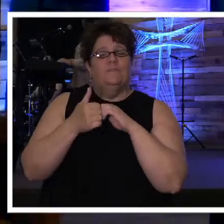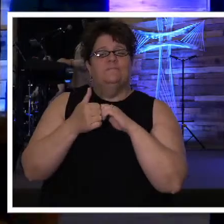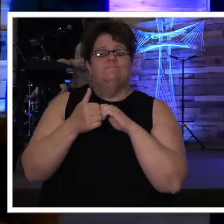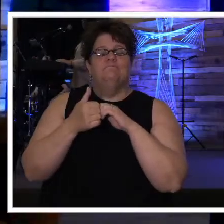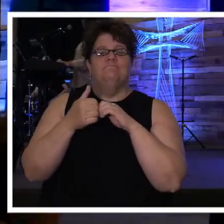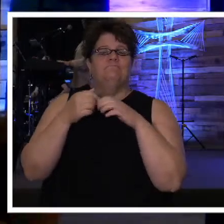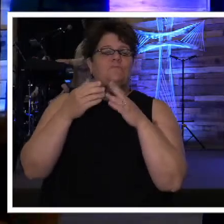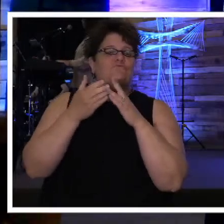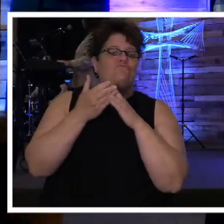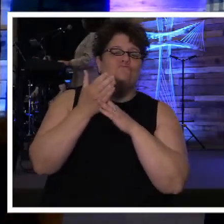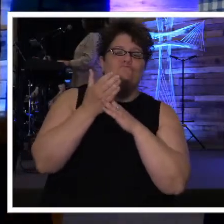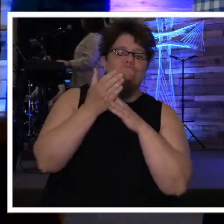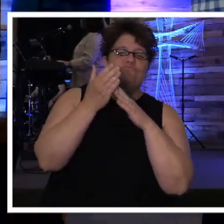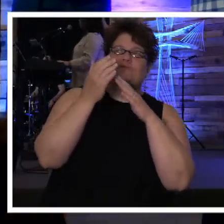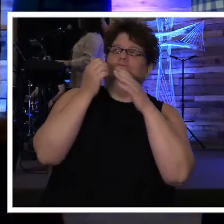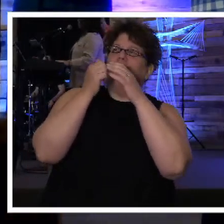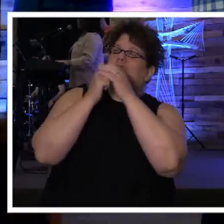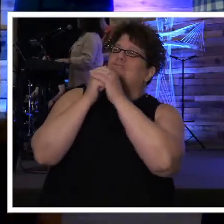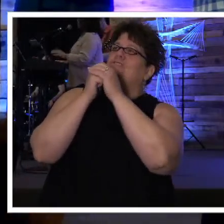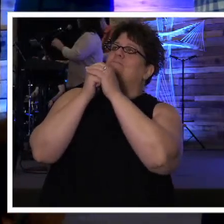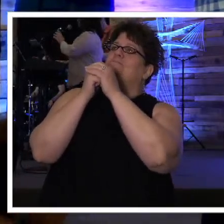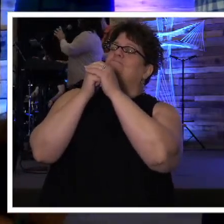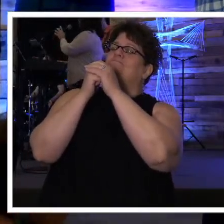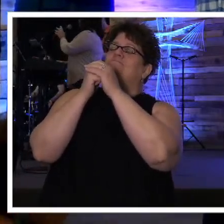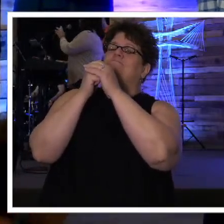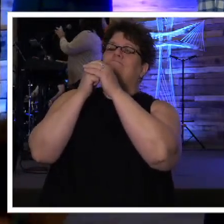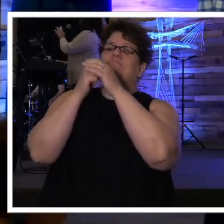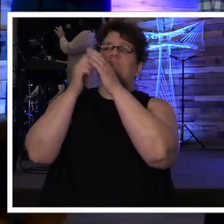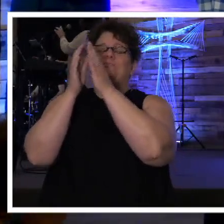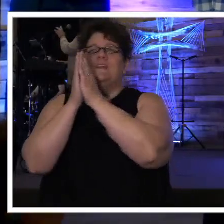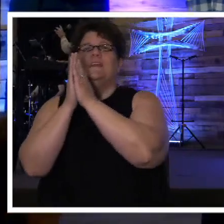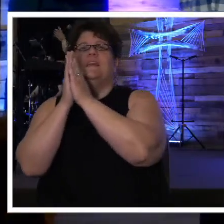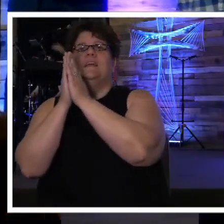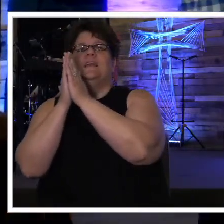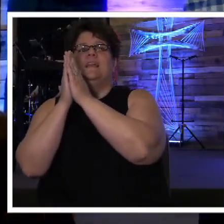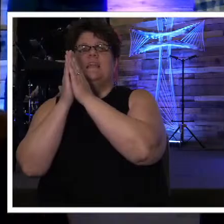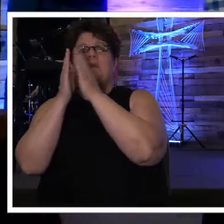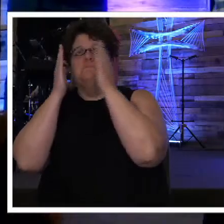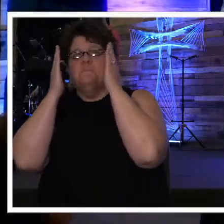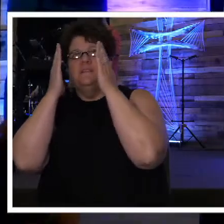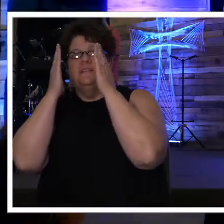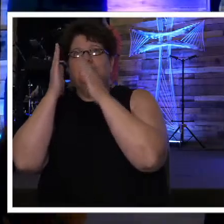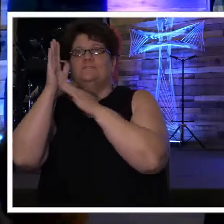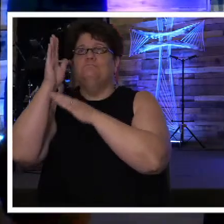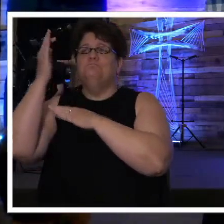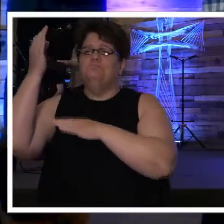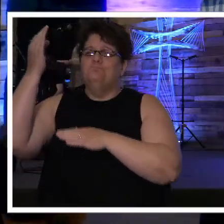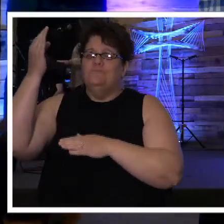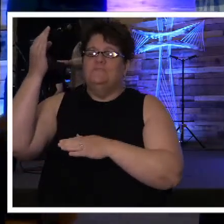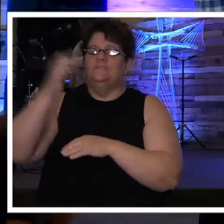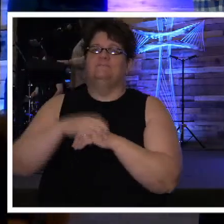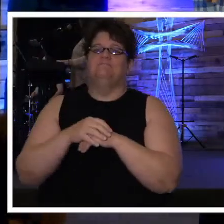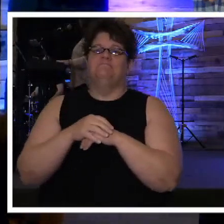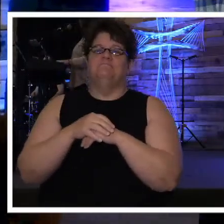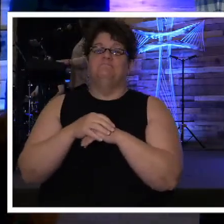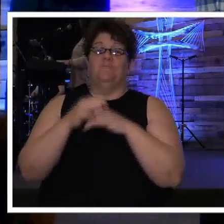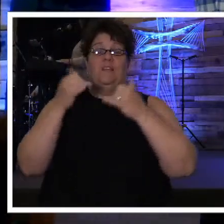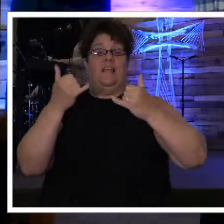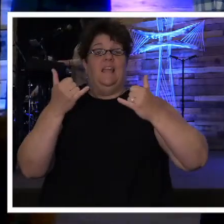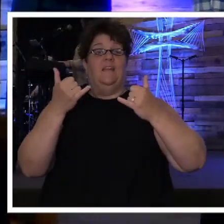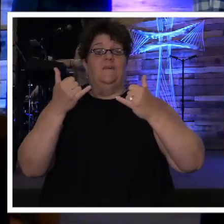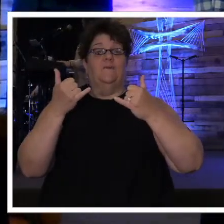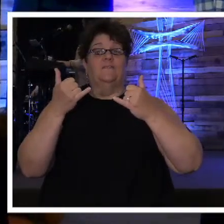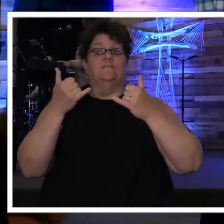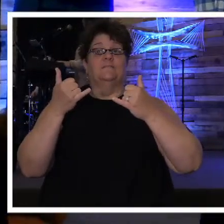pray. We get to do that as the word is preached and as we respond to the word as well. And so right now,